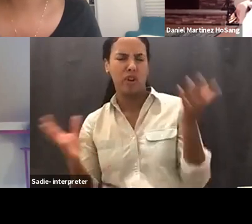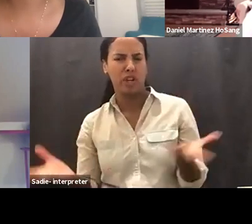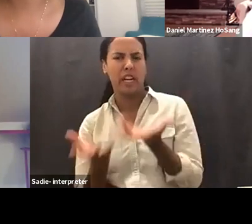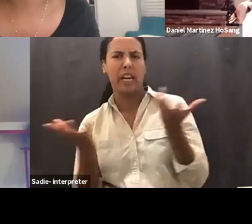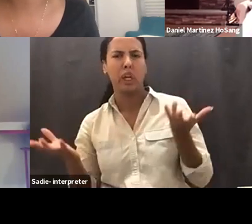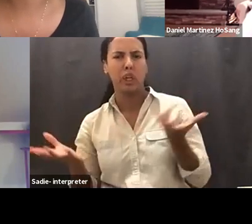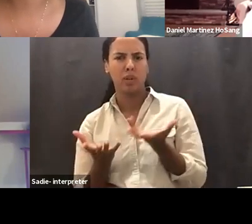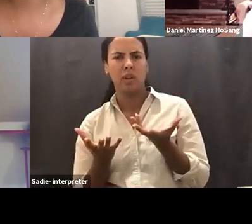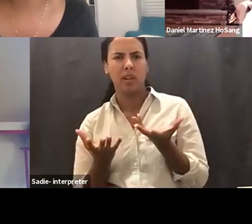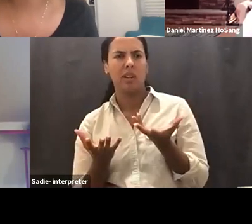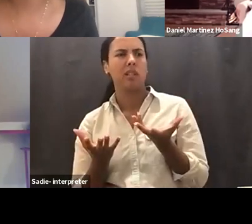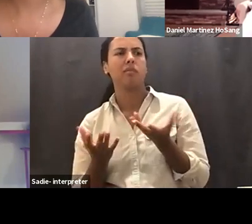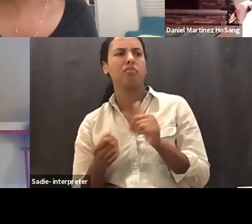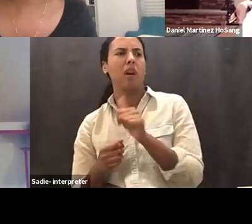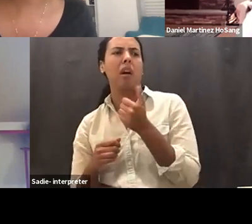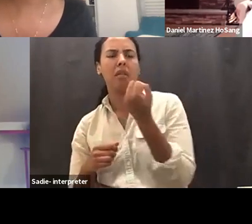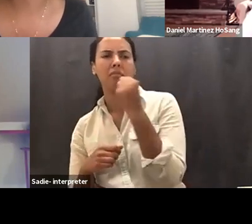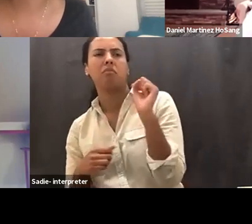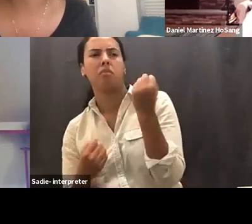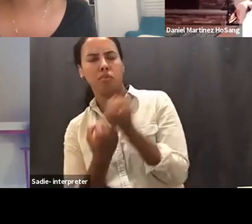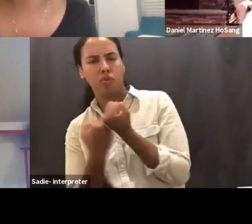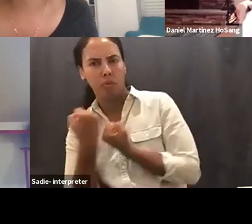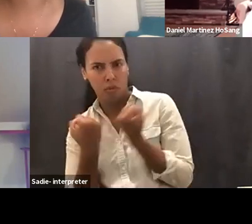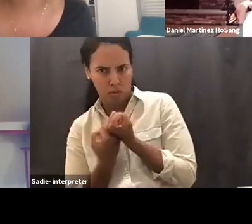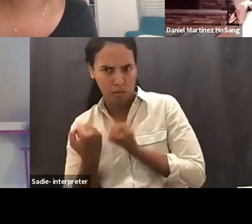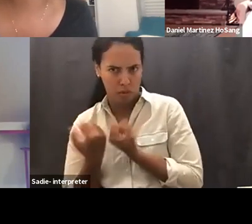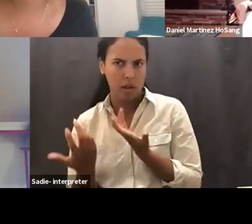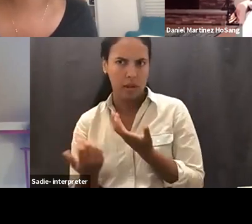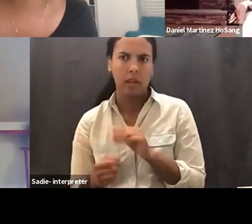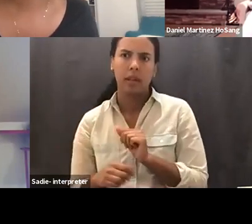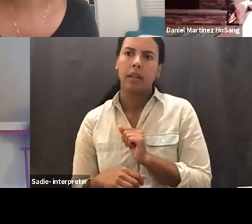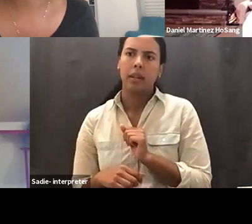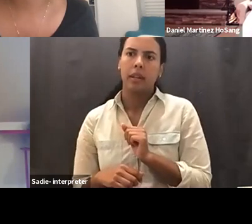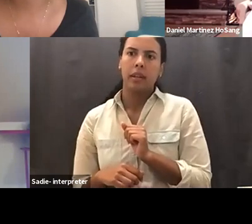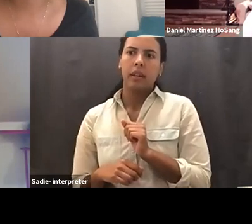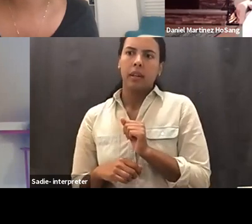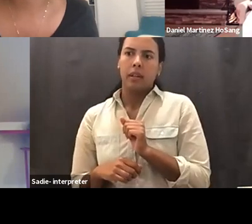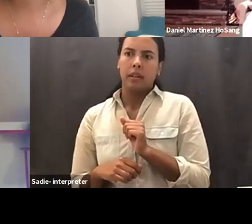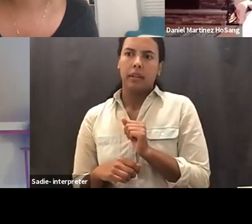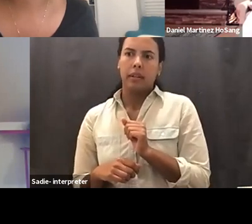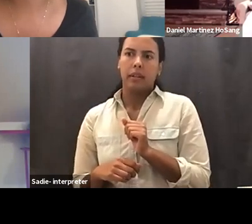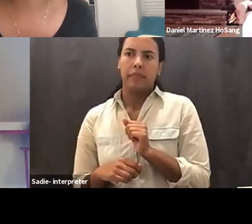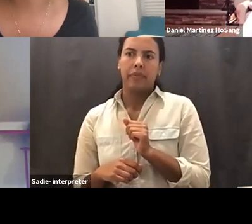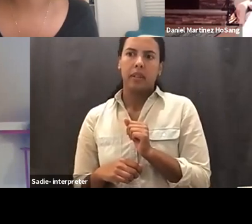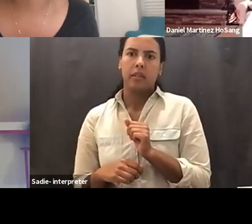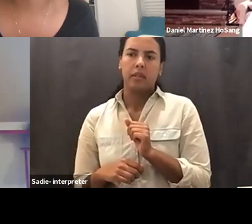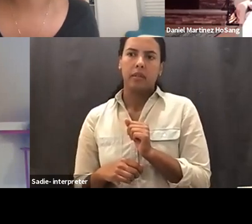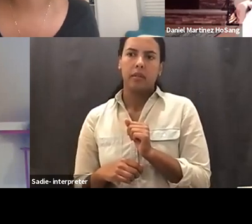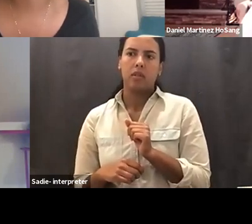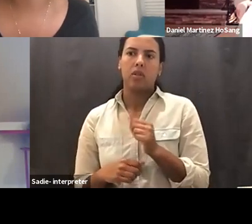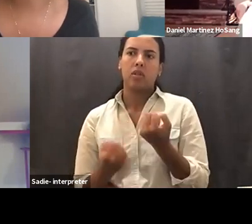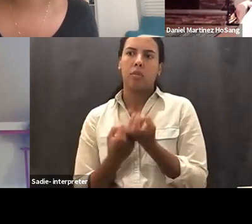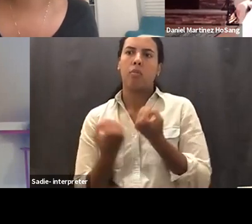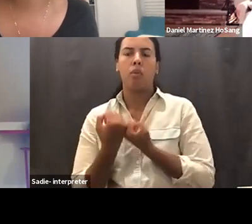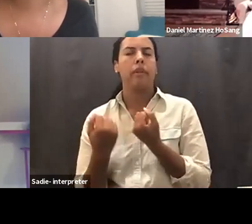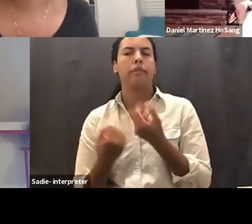caste Hindu communities here, and figure out how we can best support the Muslim and Dalit organizers who've been doing this work for much longer